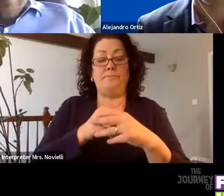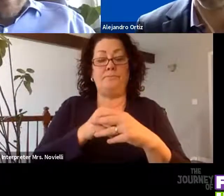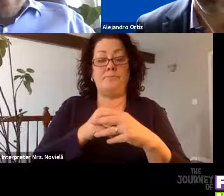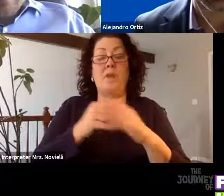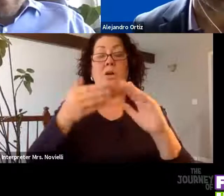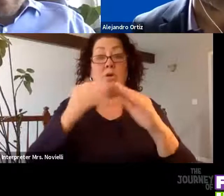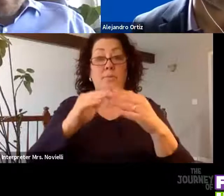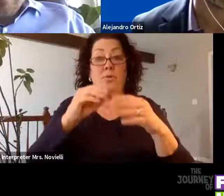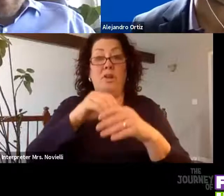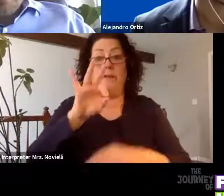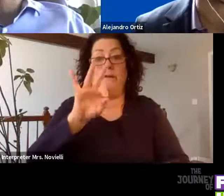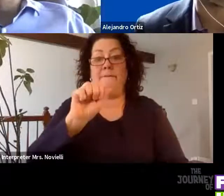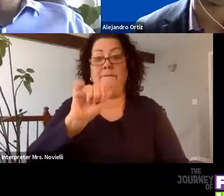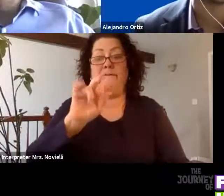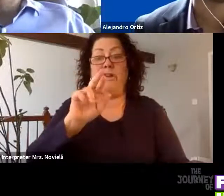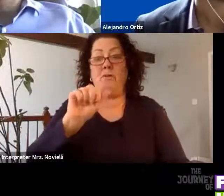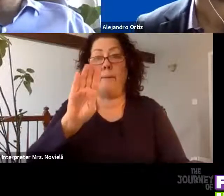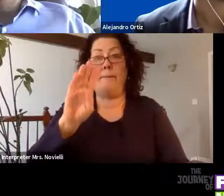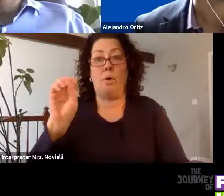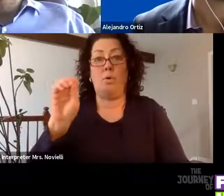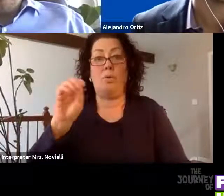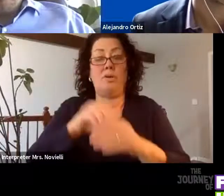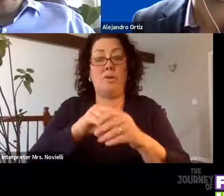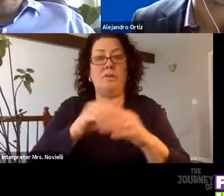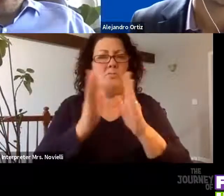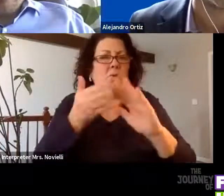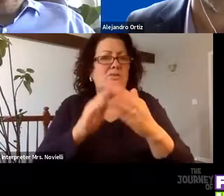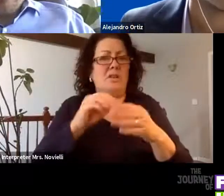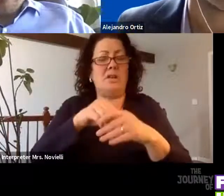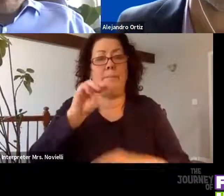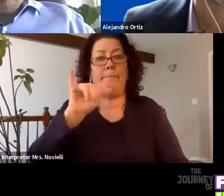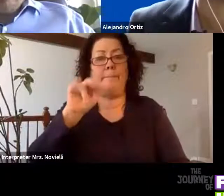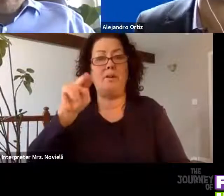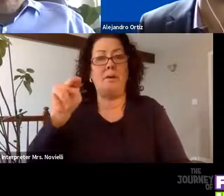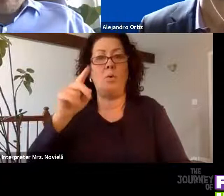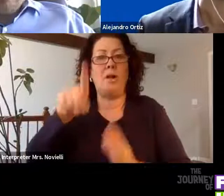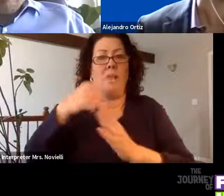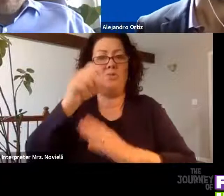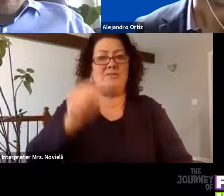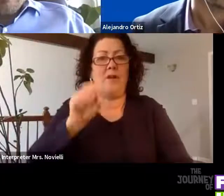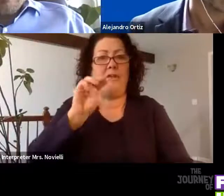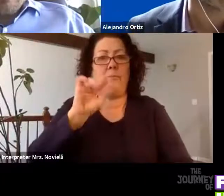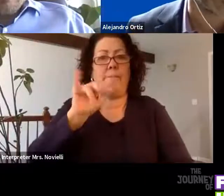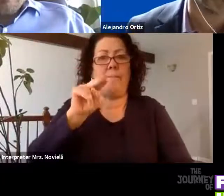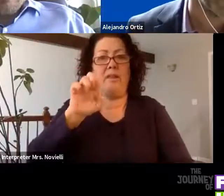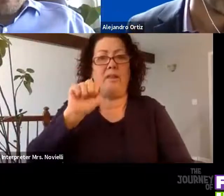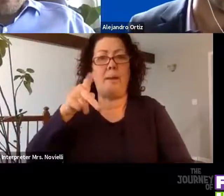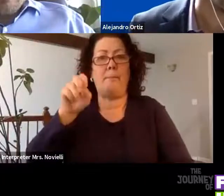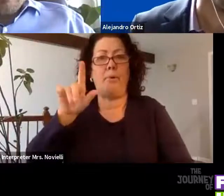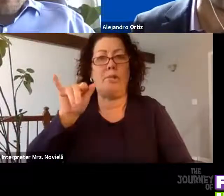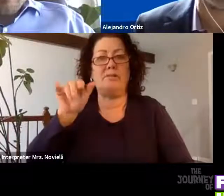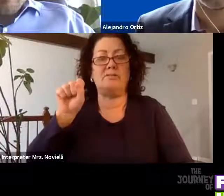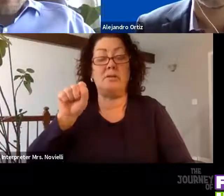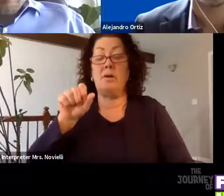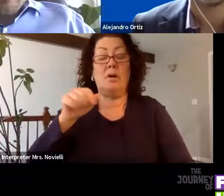named Faribault. It's a small city in Minnesota, about an hour south of Minneapolis. They had a program that we challenged